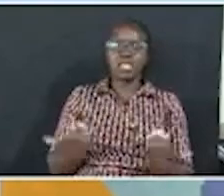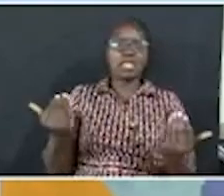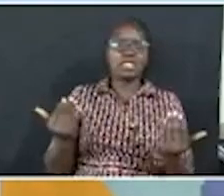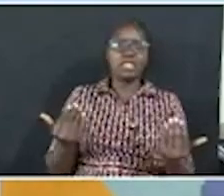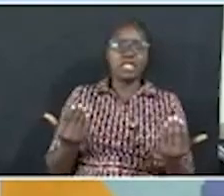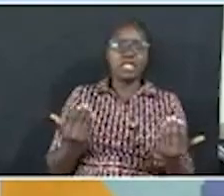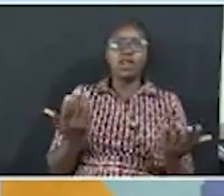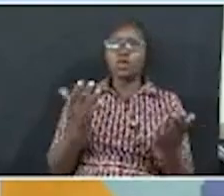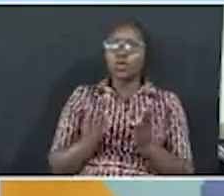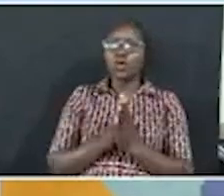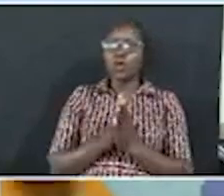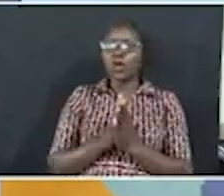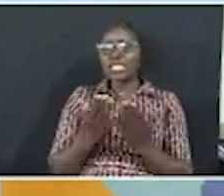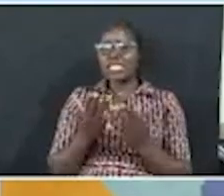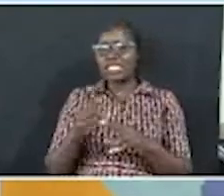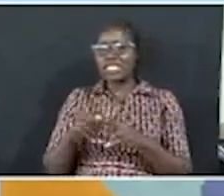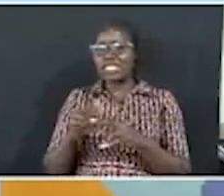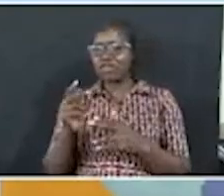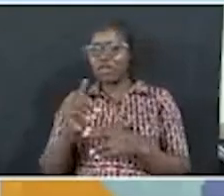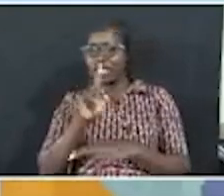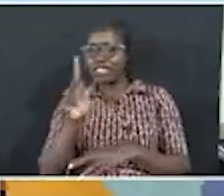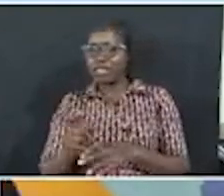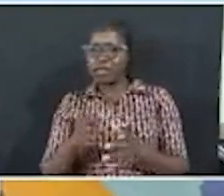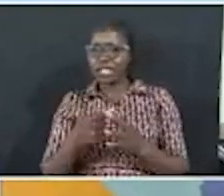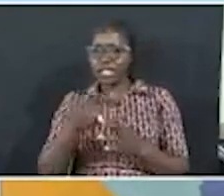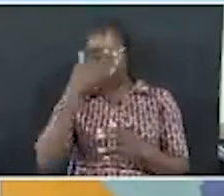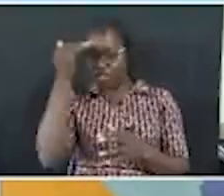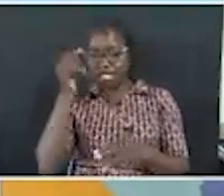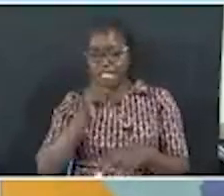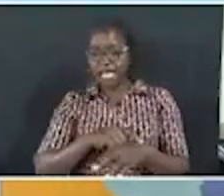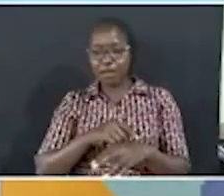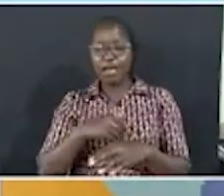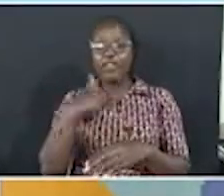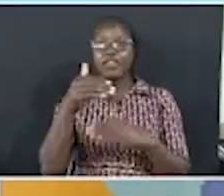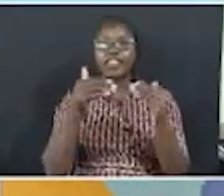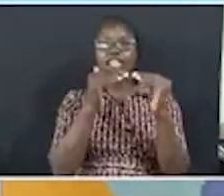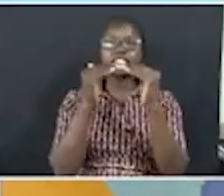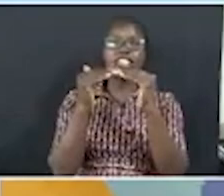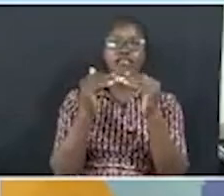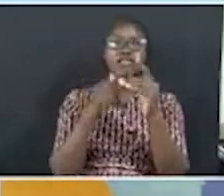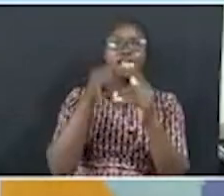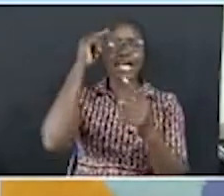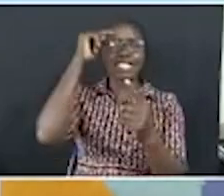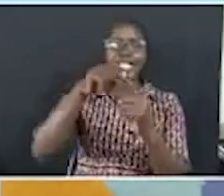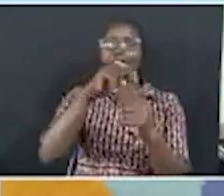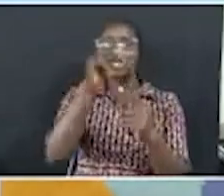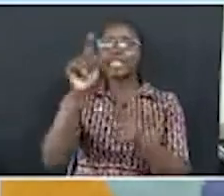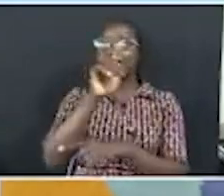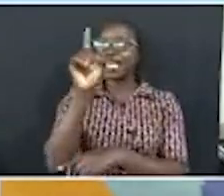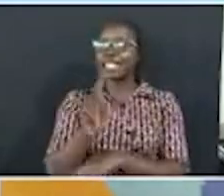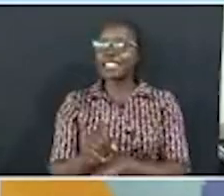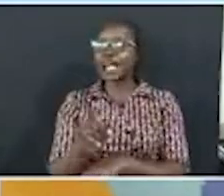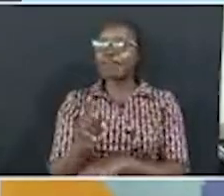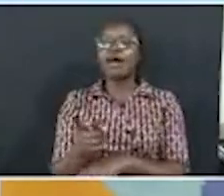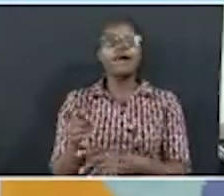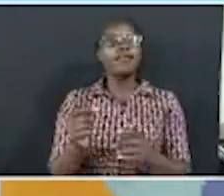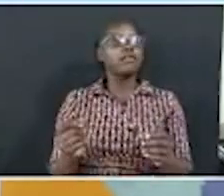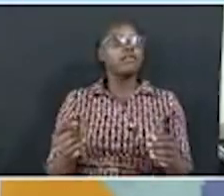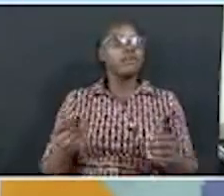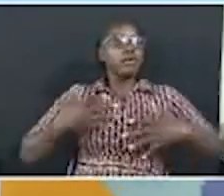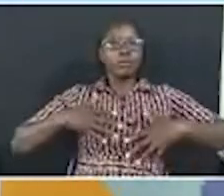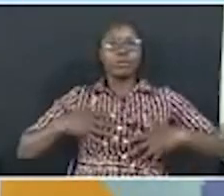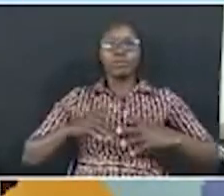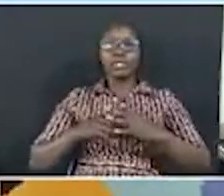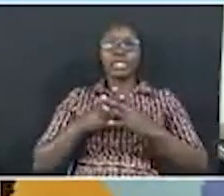is sitting exam and then forget about it when they get to the next level. Until another exam threatens, then you